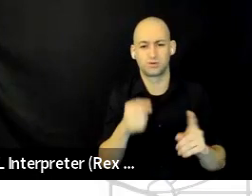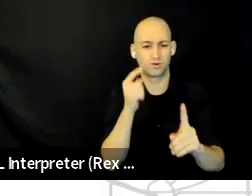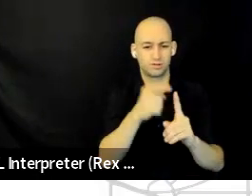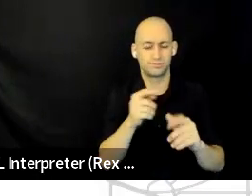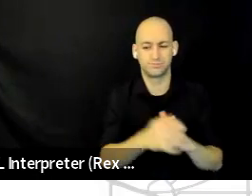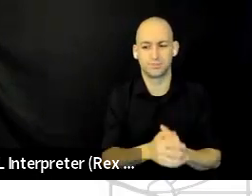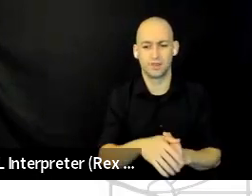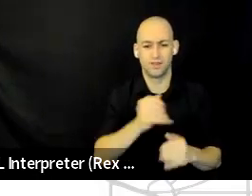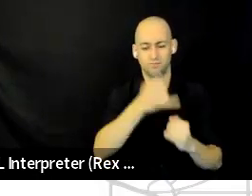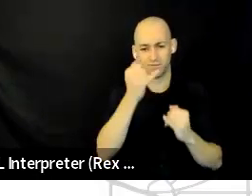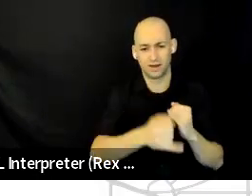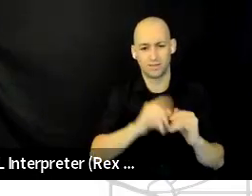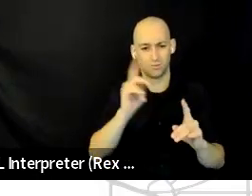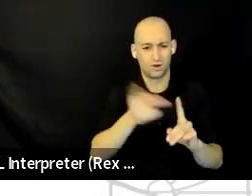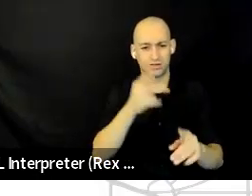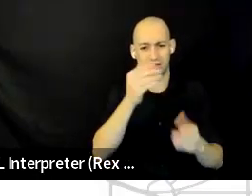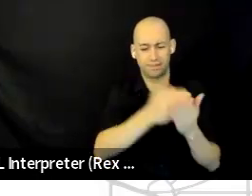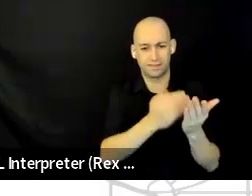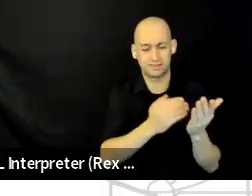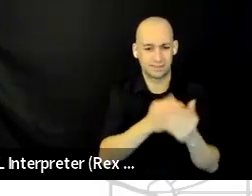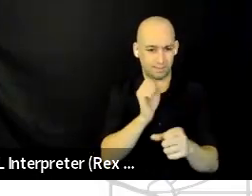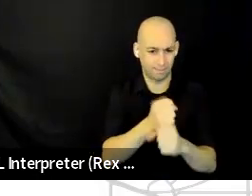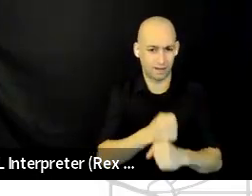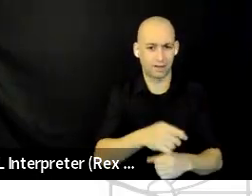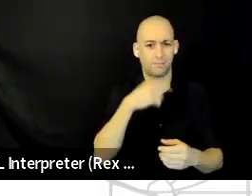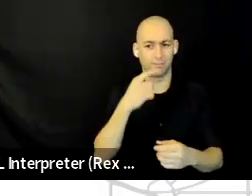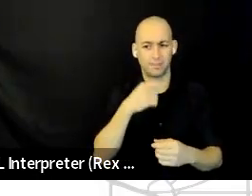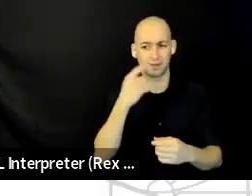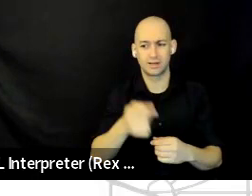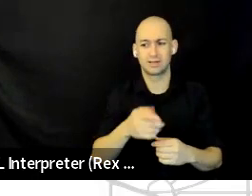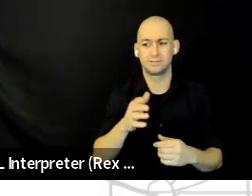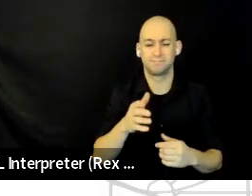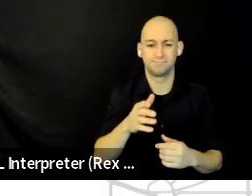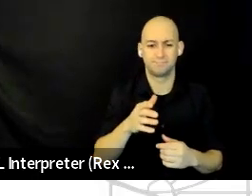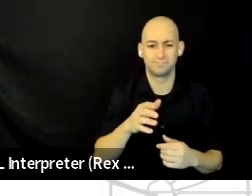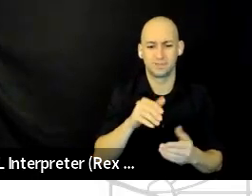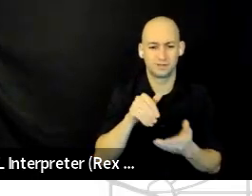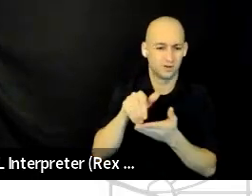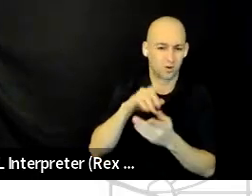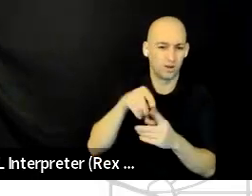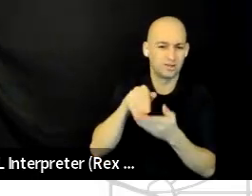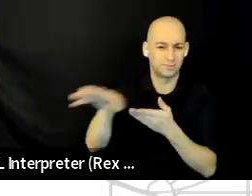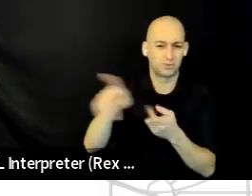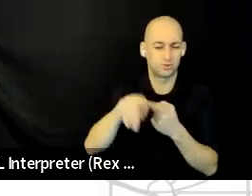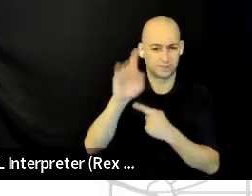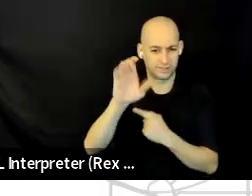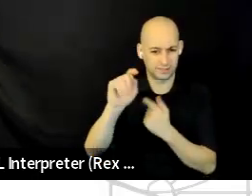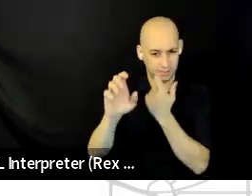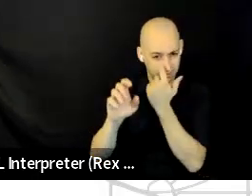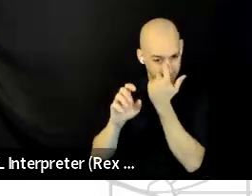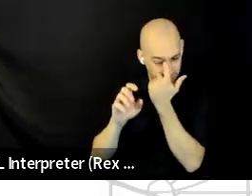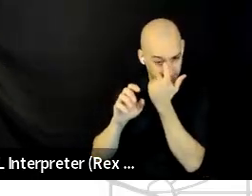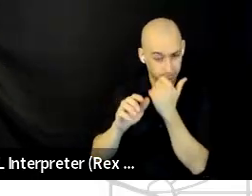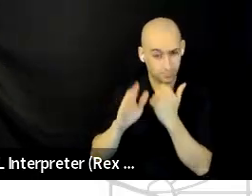final prioritized list will be made public when the project nominations are submitted to the CTC. This is going to be